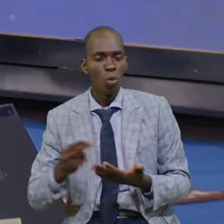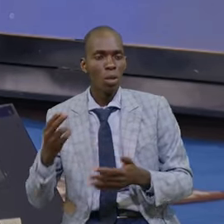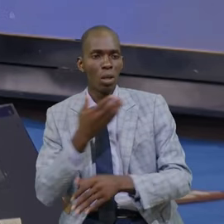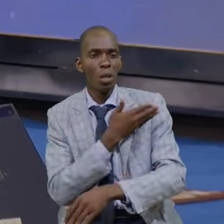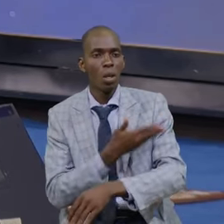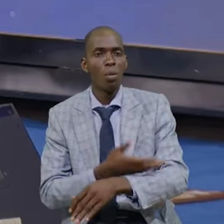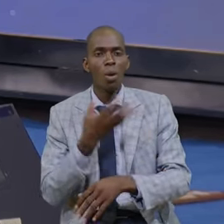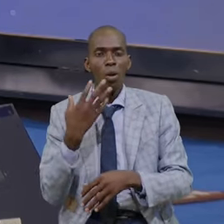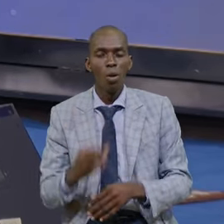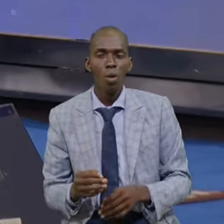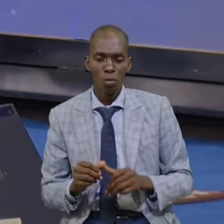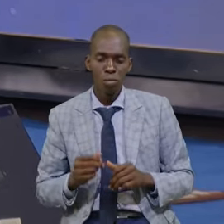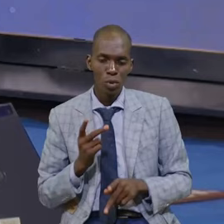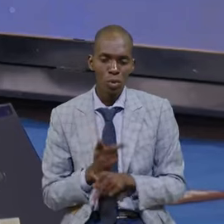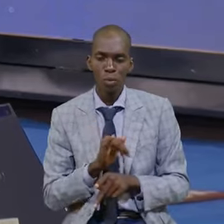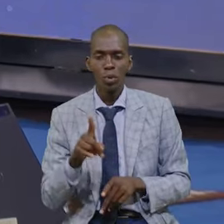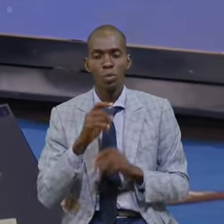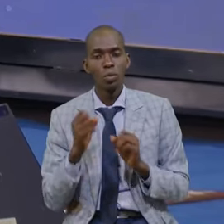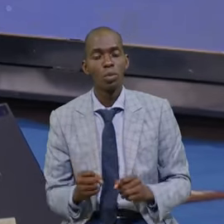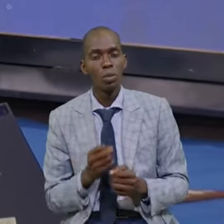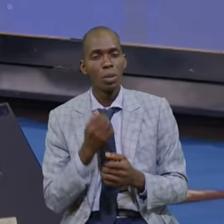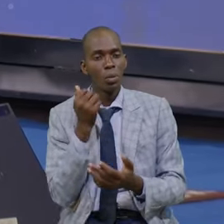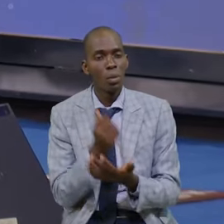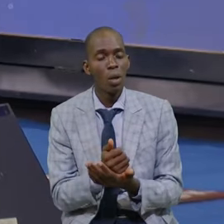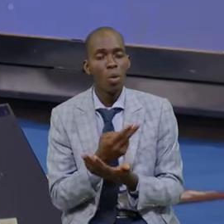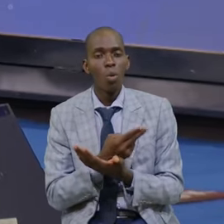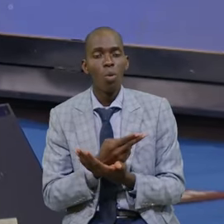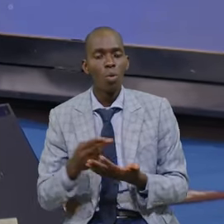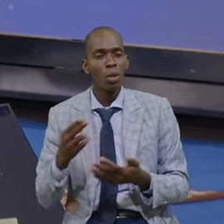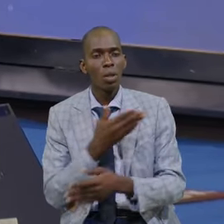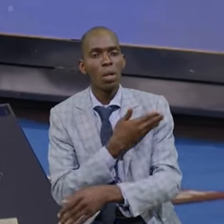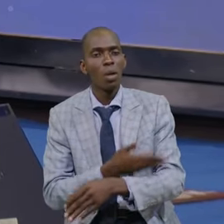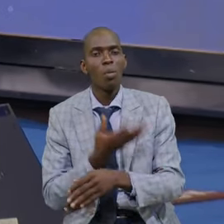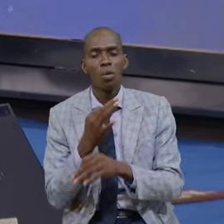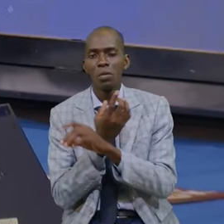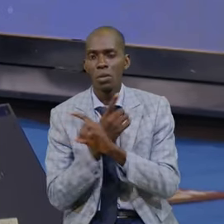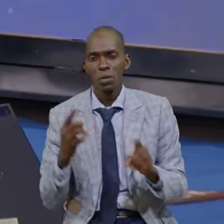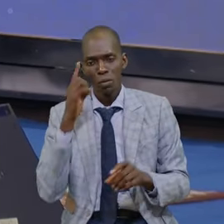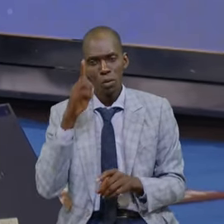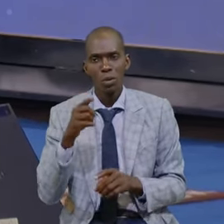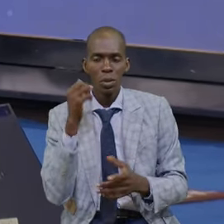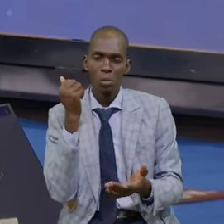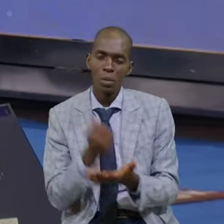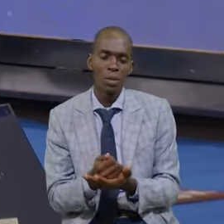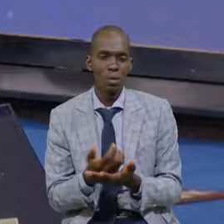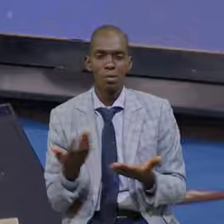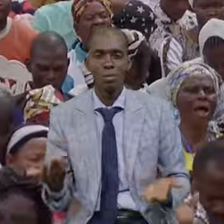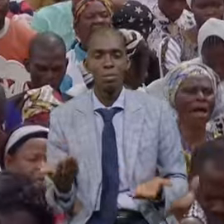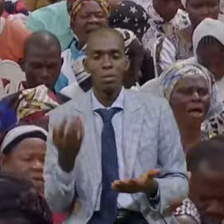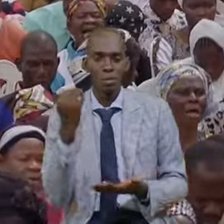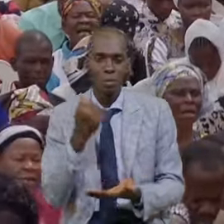of sustenance, holy arm of deliverance. They didn't say your amen.